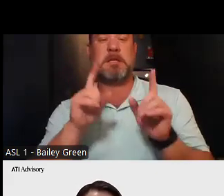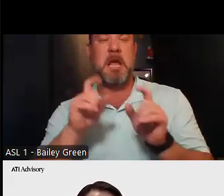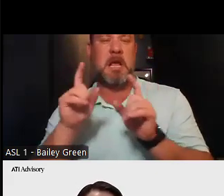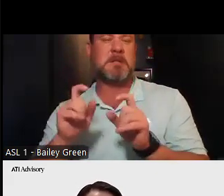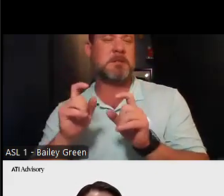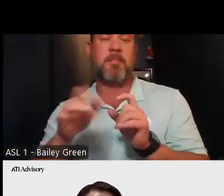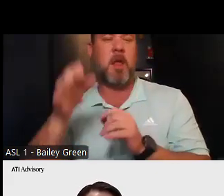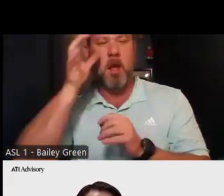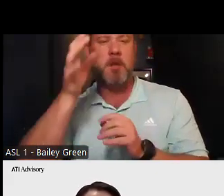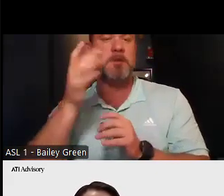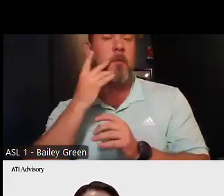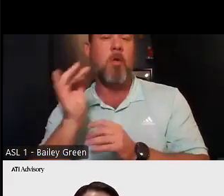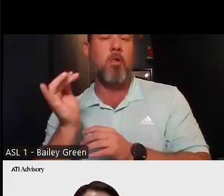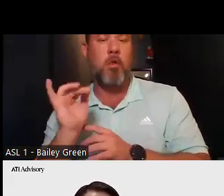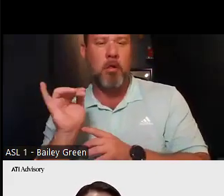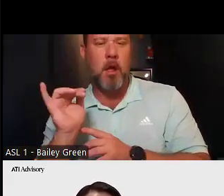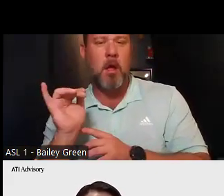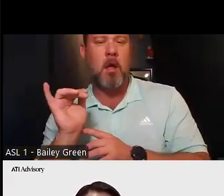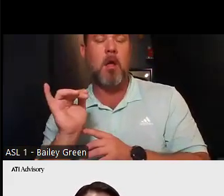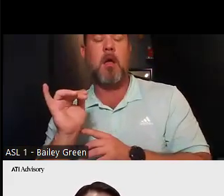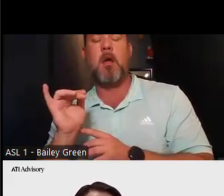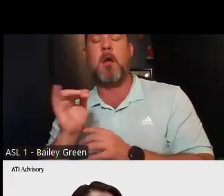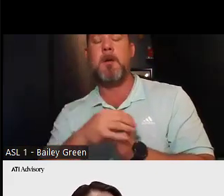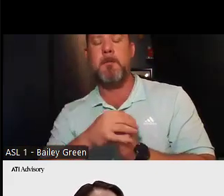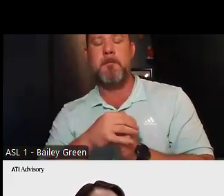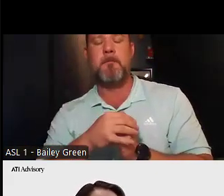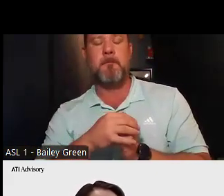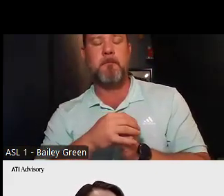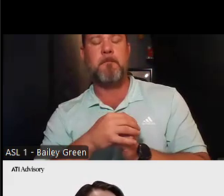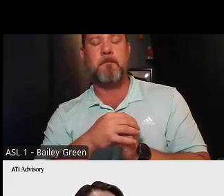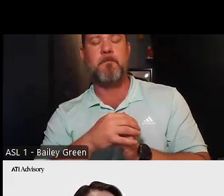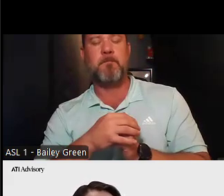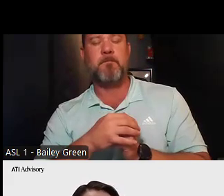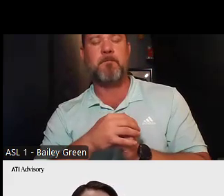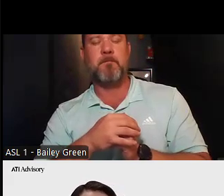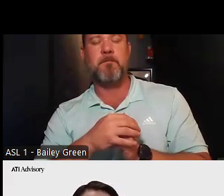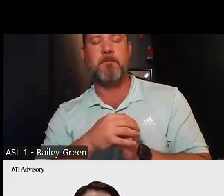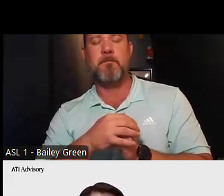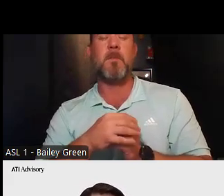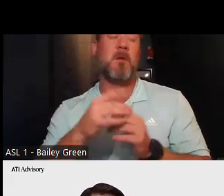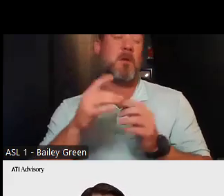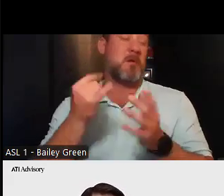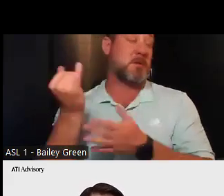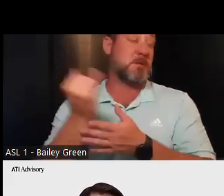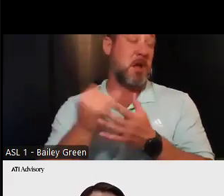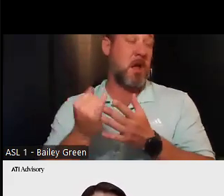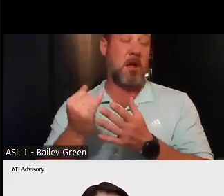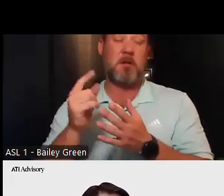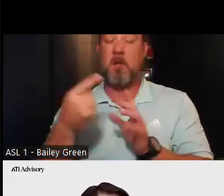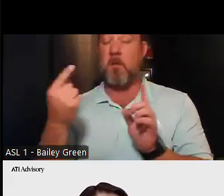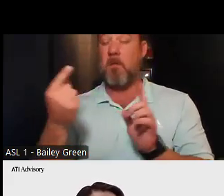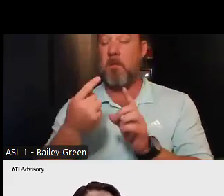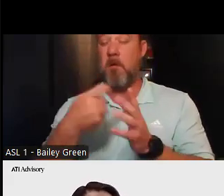this concept might look like was to determine, would it be possible to design a model that meets the statutory goals of